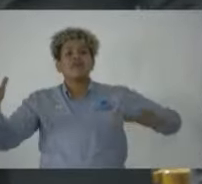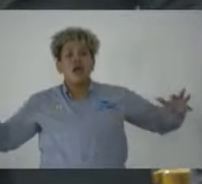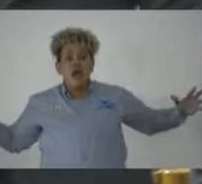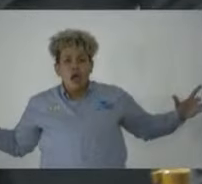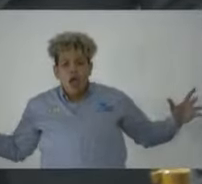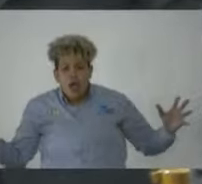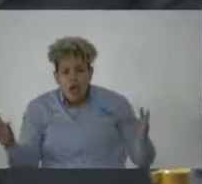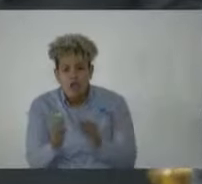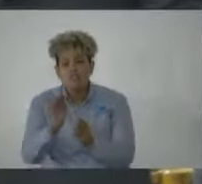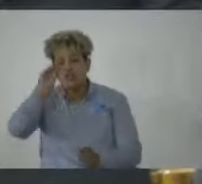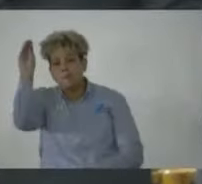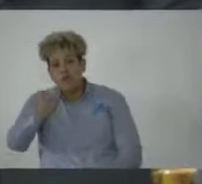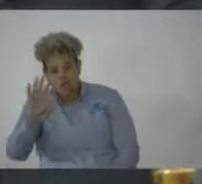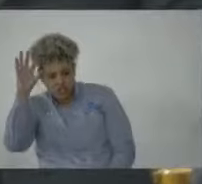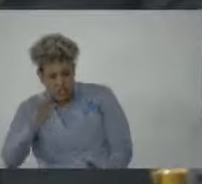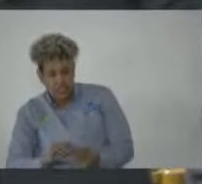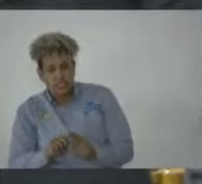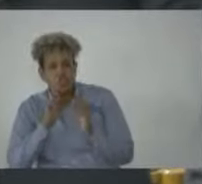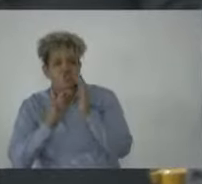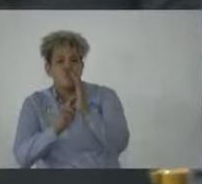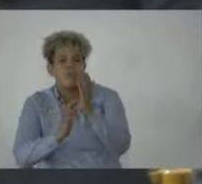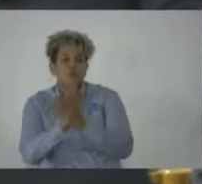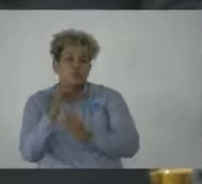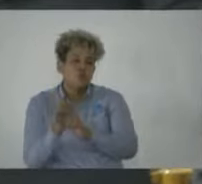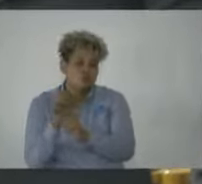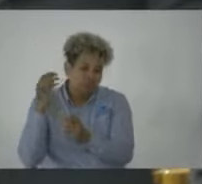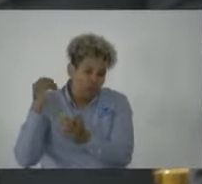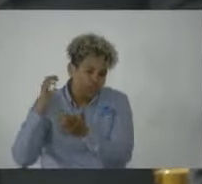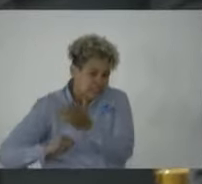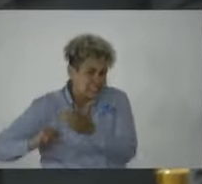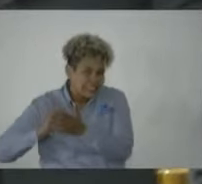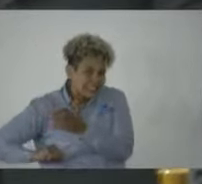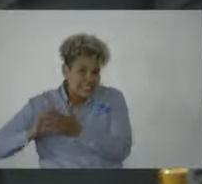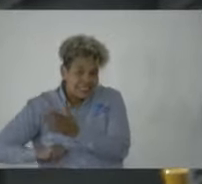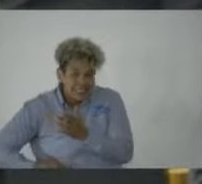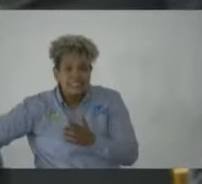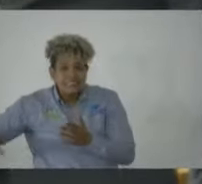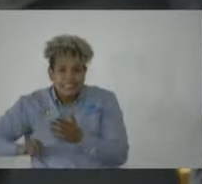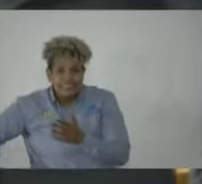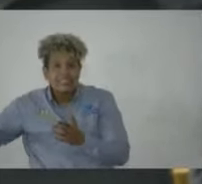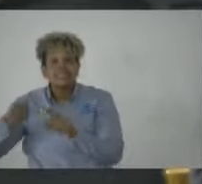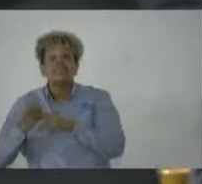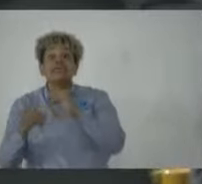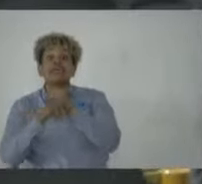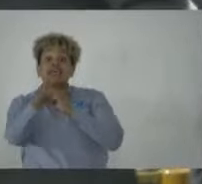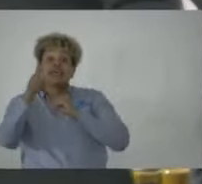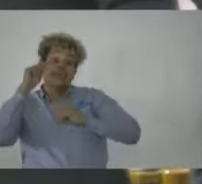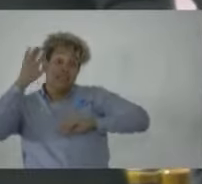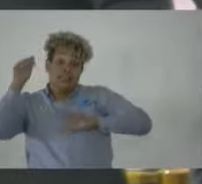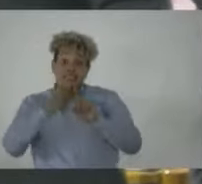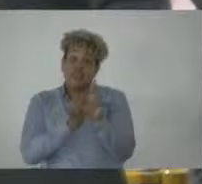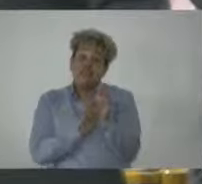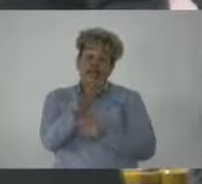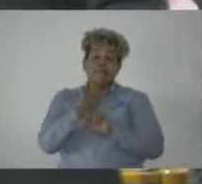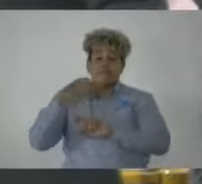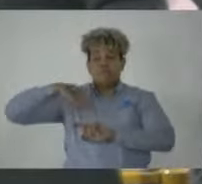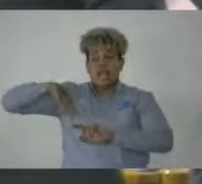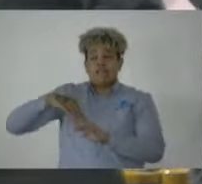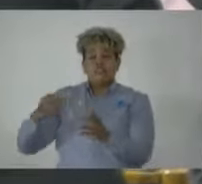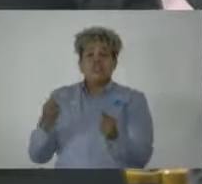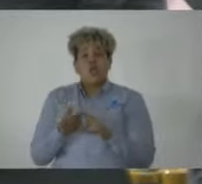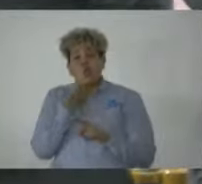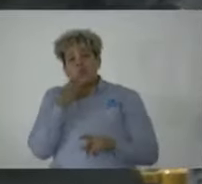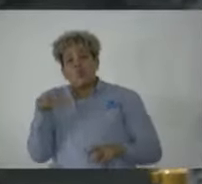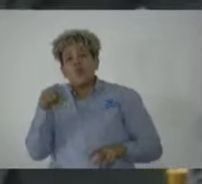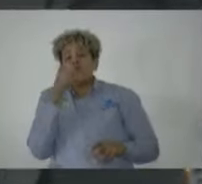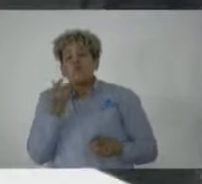consolidated percentage represented by statutory deductions. So, Madam Speaker, the primary beneficiaries will be